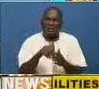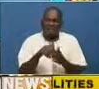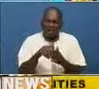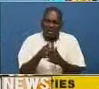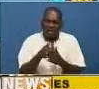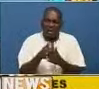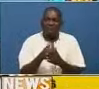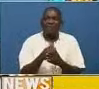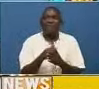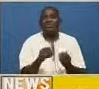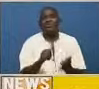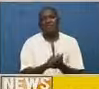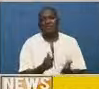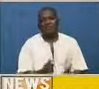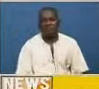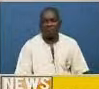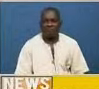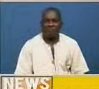this matter.